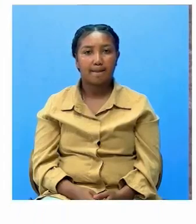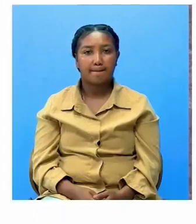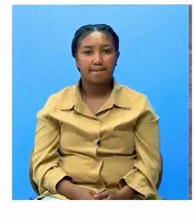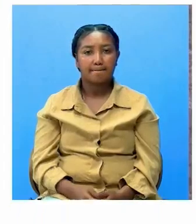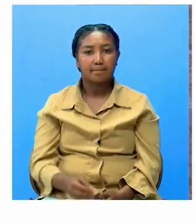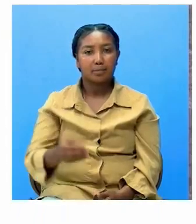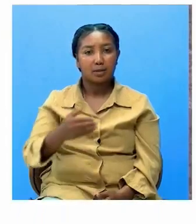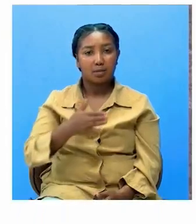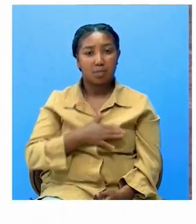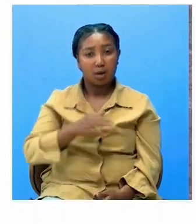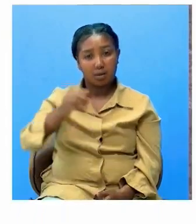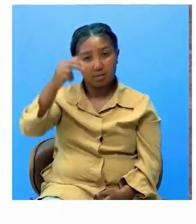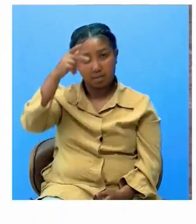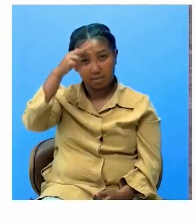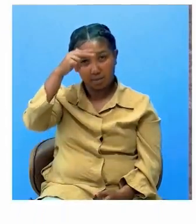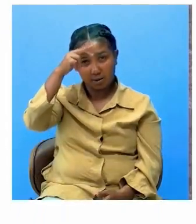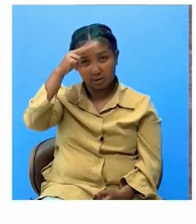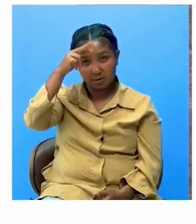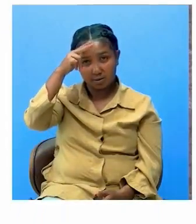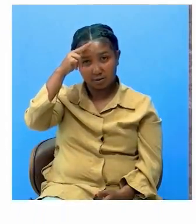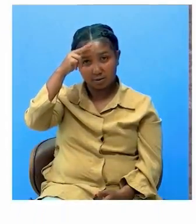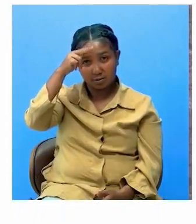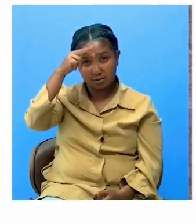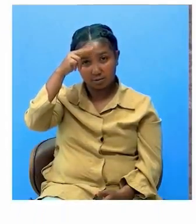My brothers,